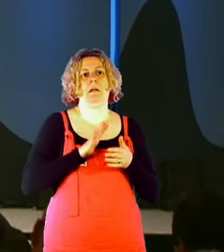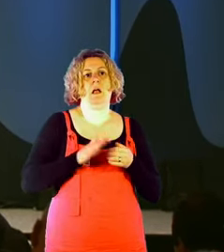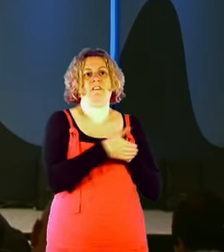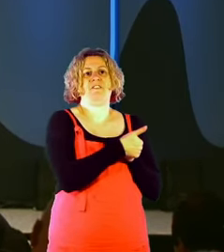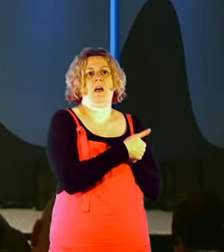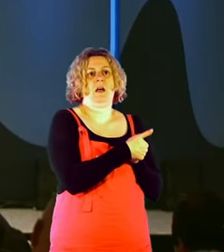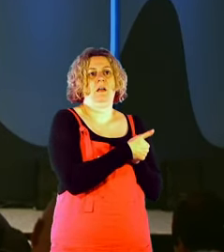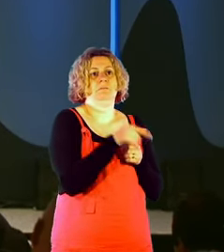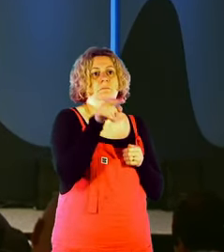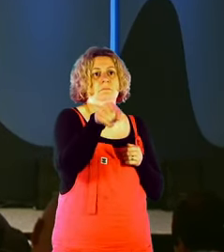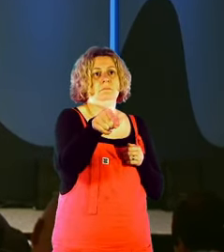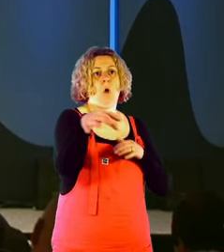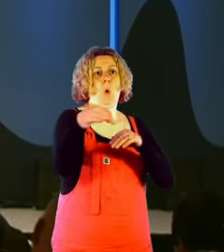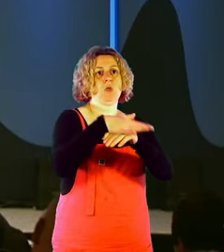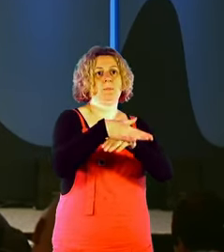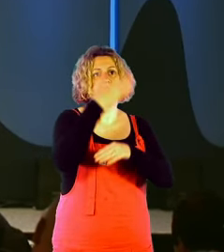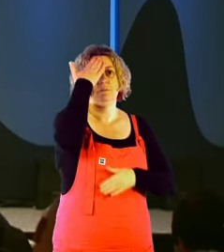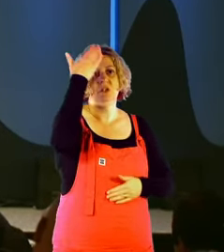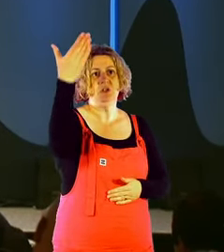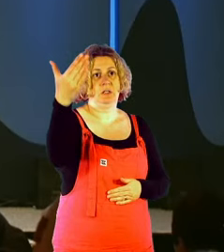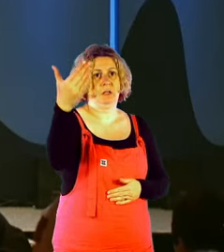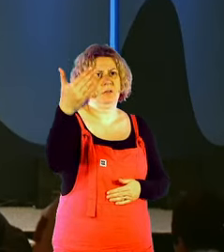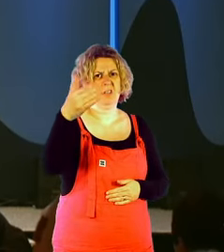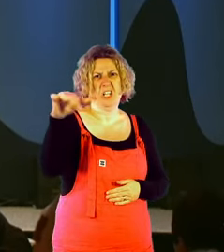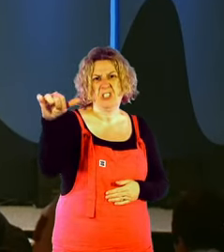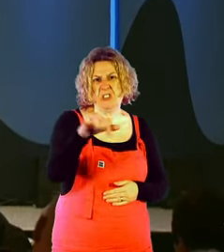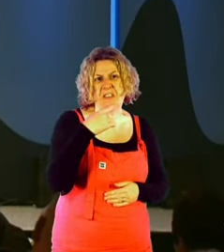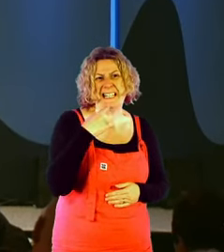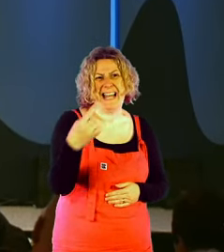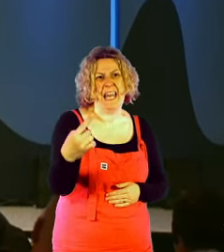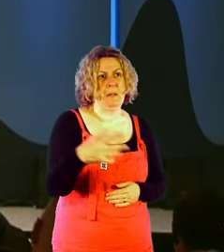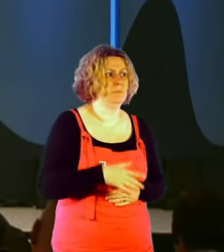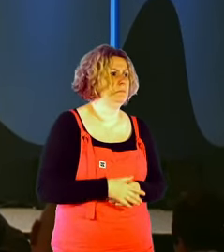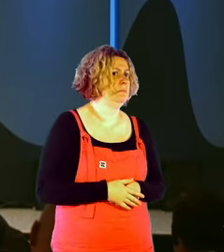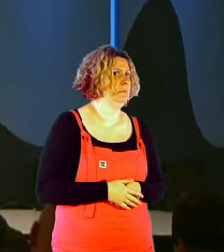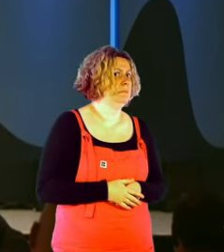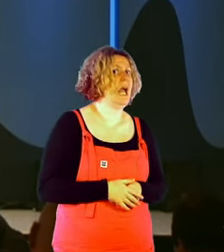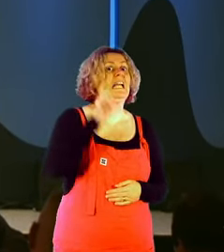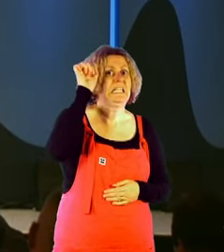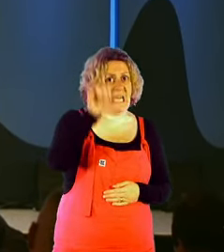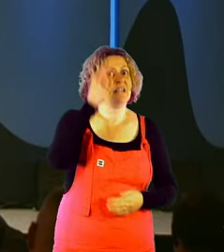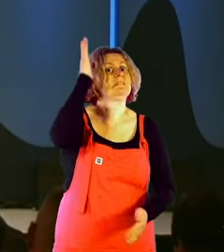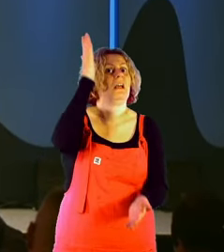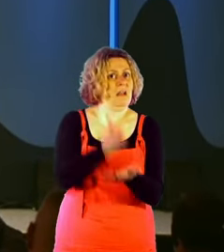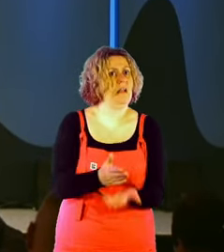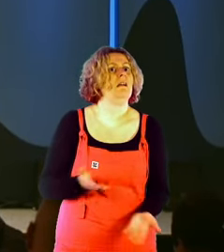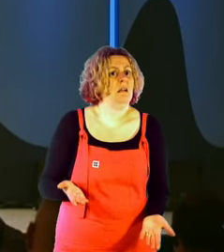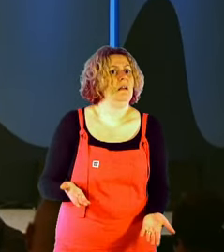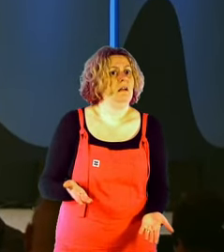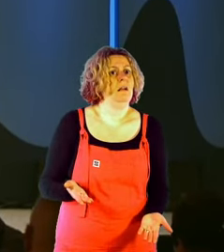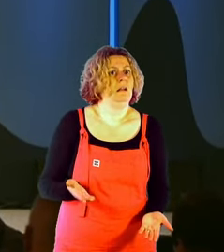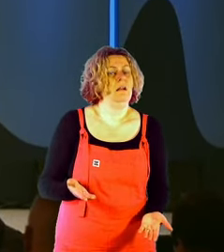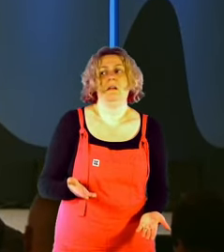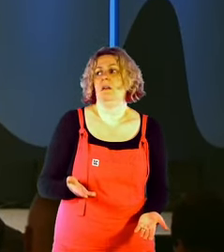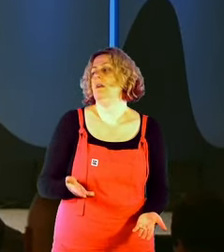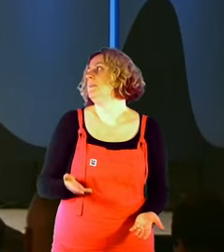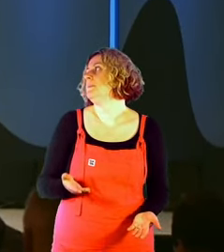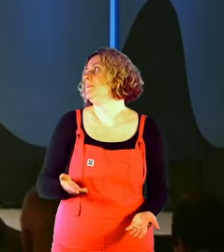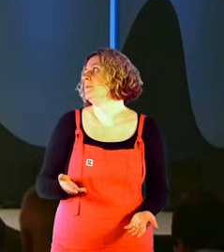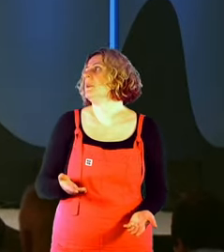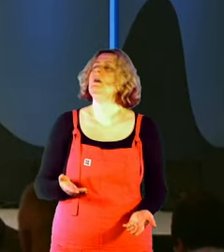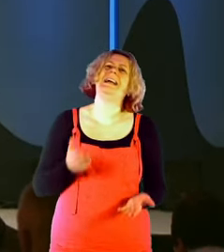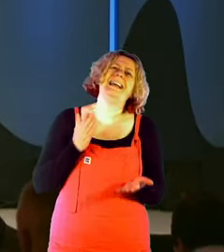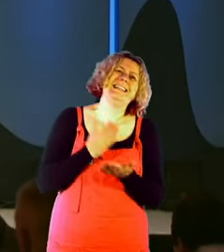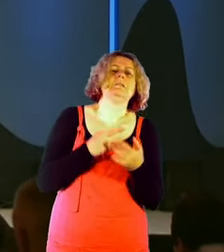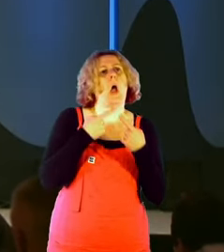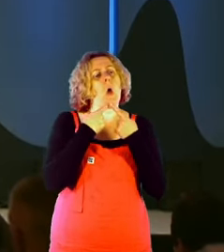need to know? Yes. Yes, he does. Yes, he absolutely does. That's not really a confession. I mean, it is a